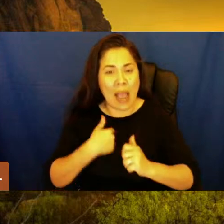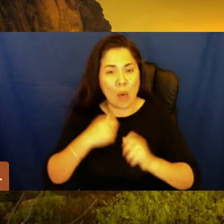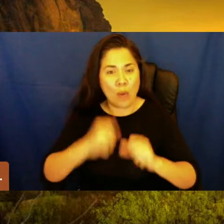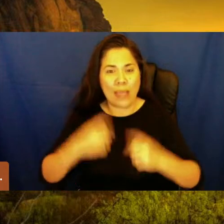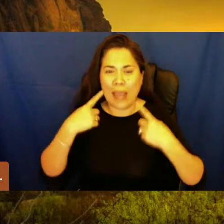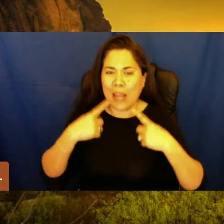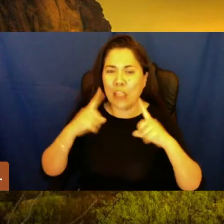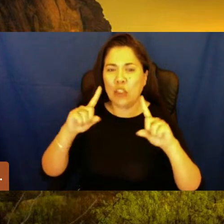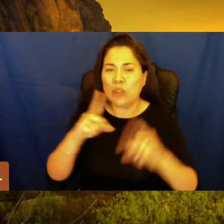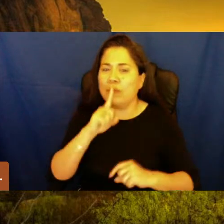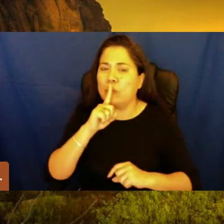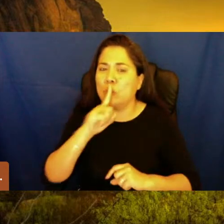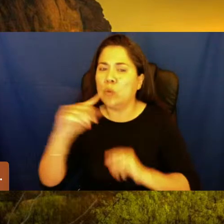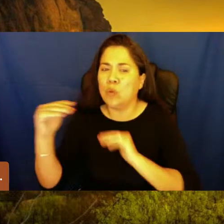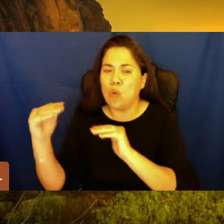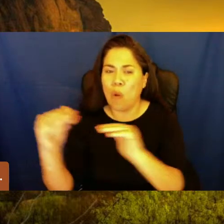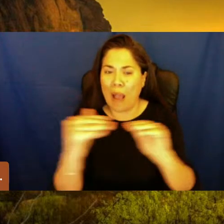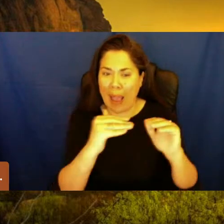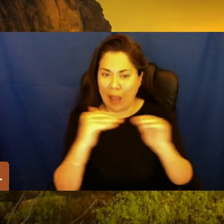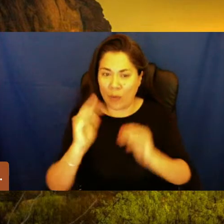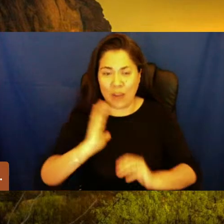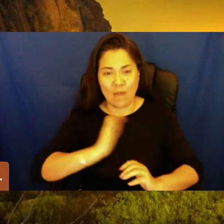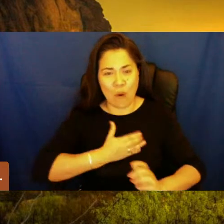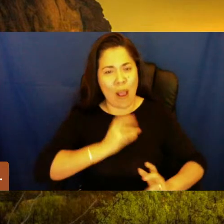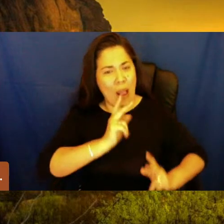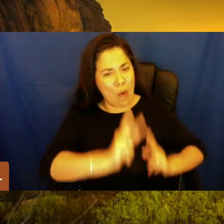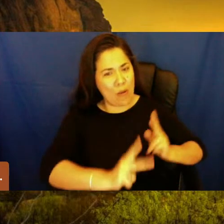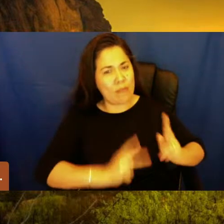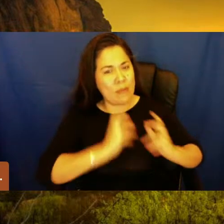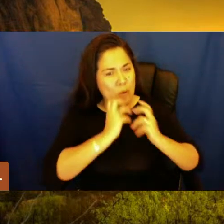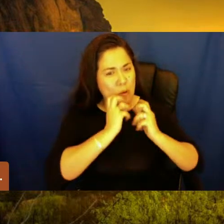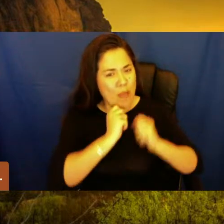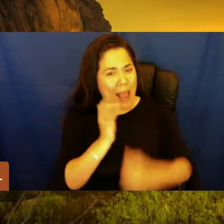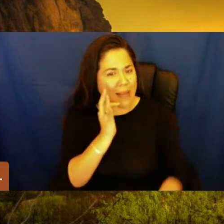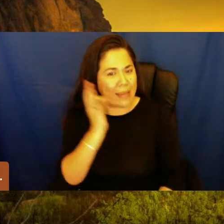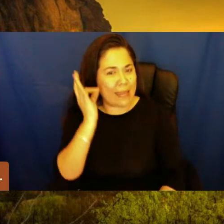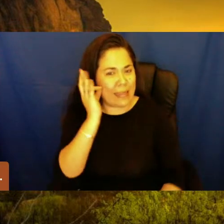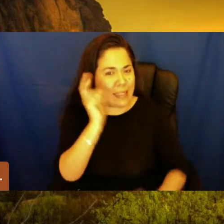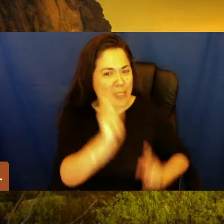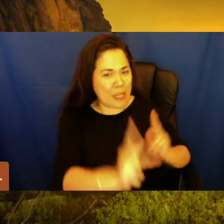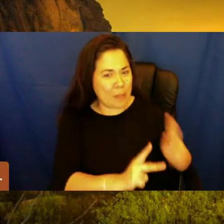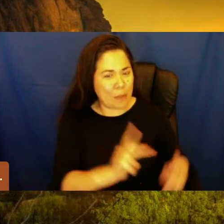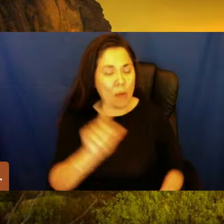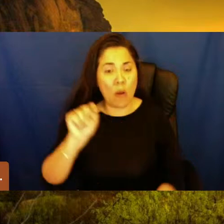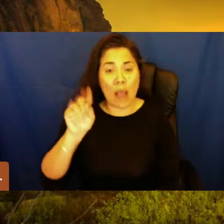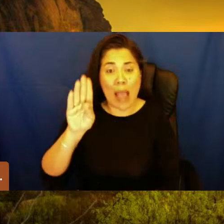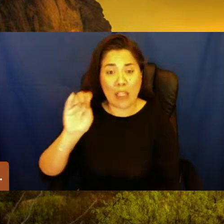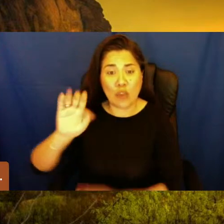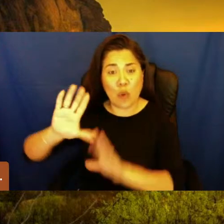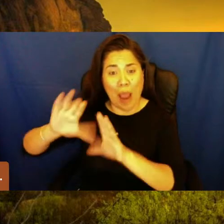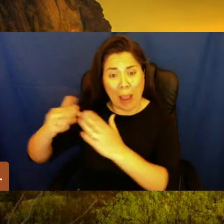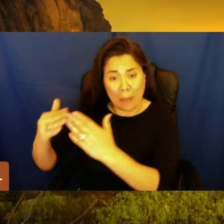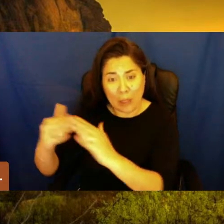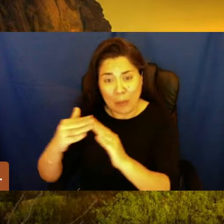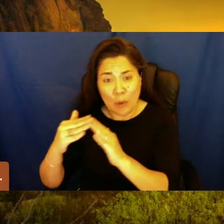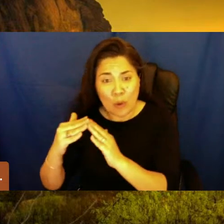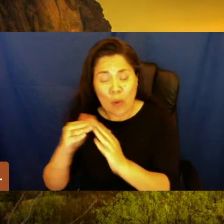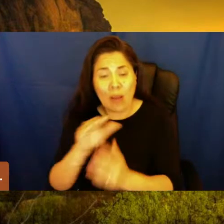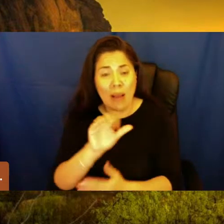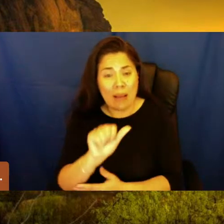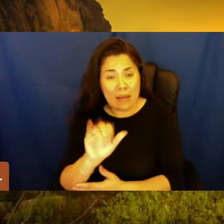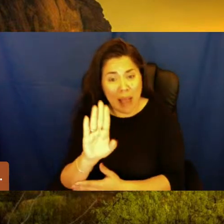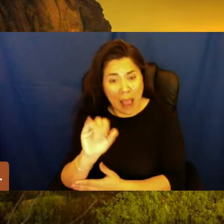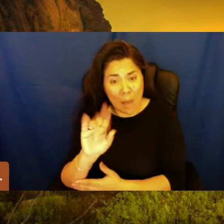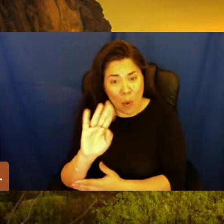equity for our peoples as Indigenous folks, as tribal communities, as Aboriginal communities, as